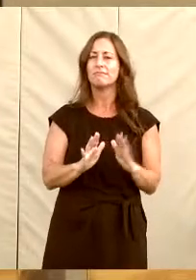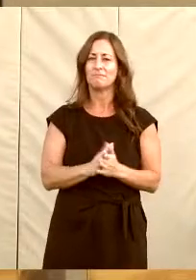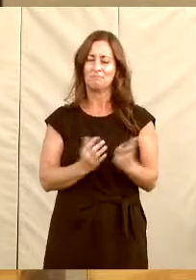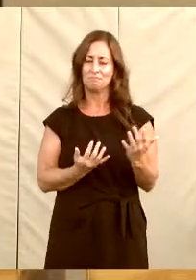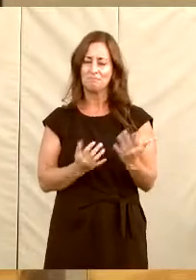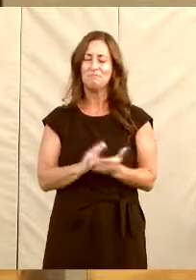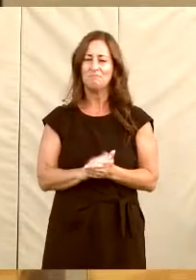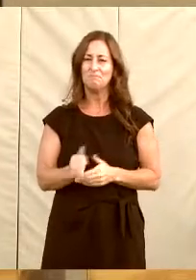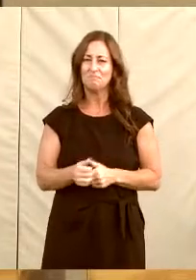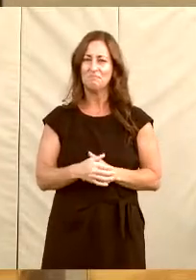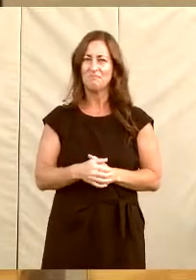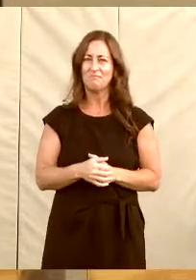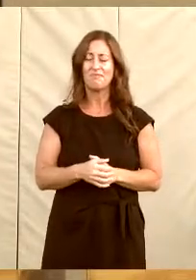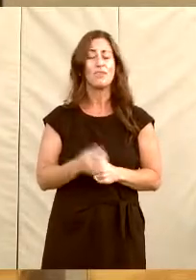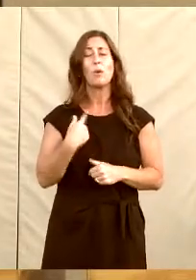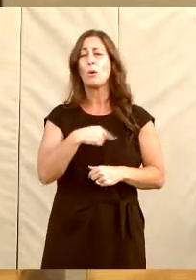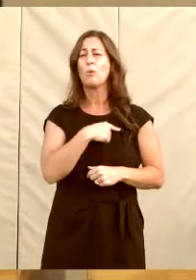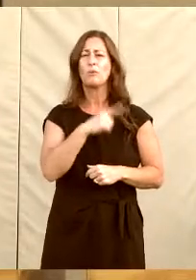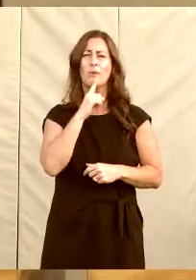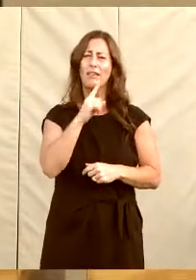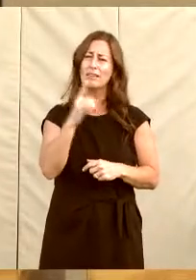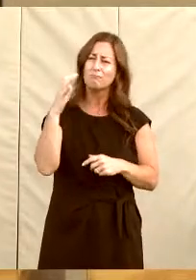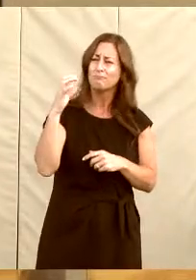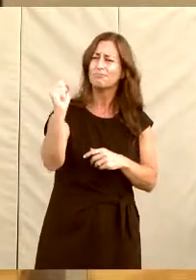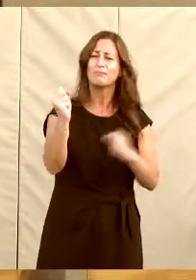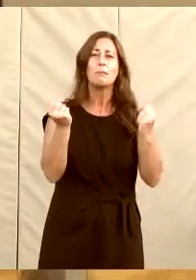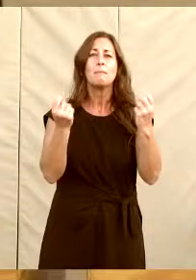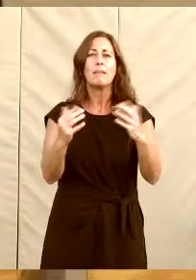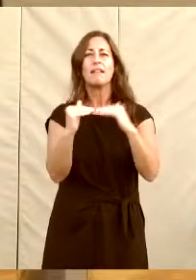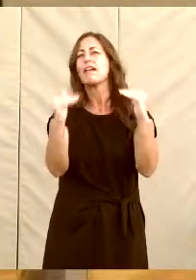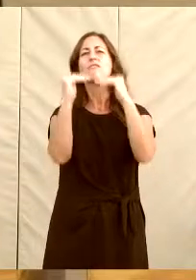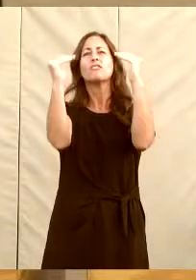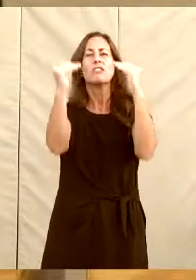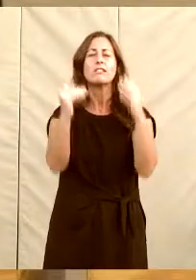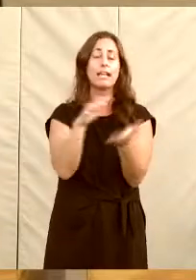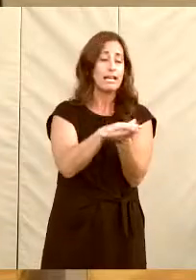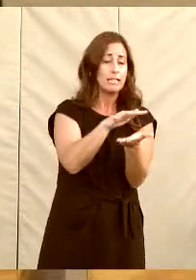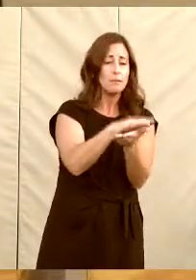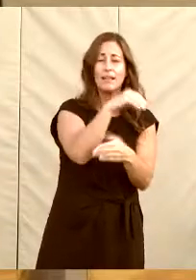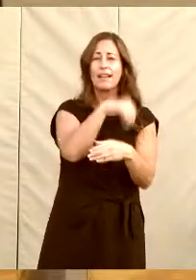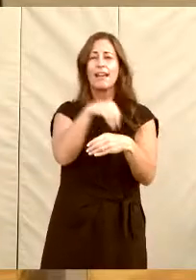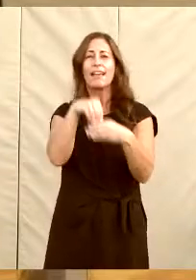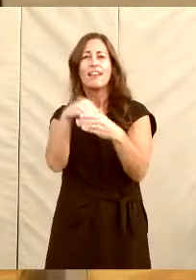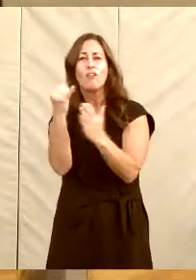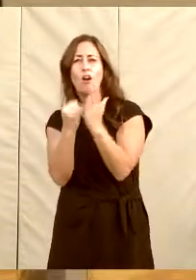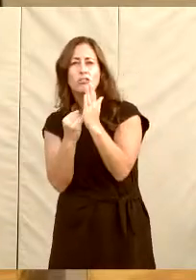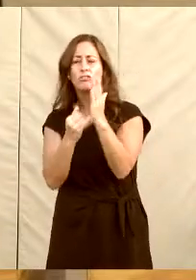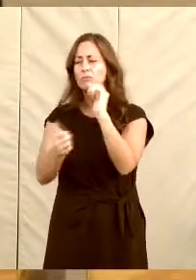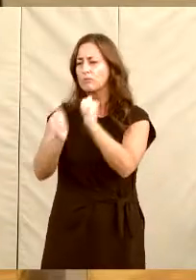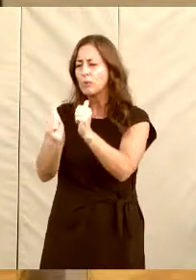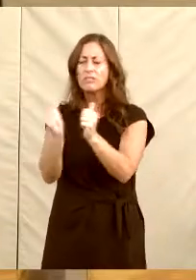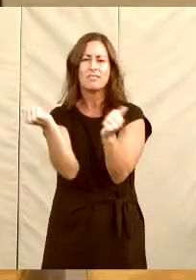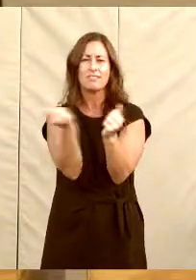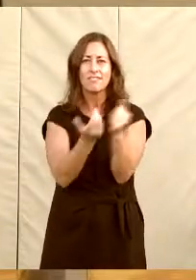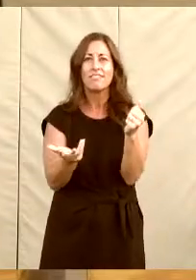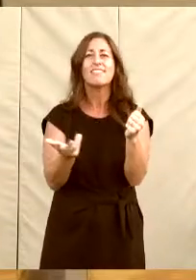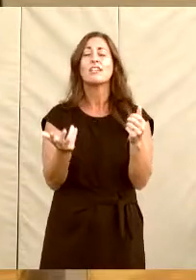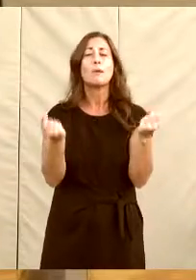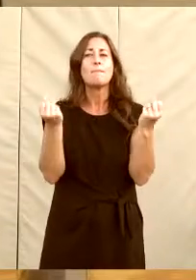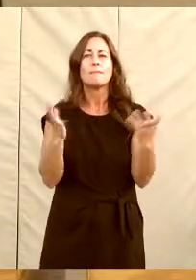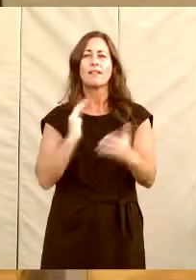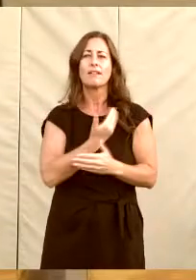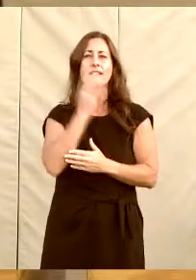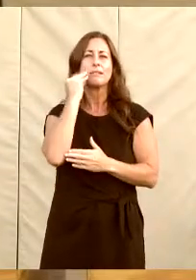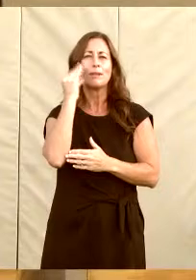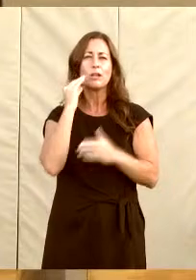We've excelled in so many levels by academics, athletically, and in the arts. So many of our experiences prepared us for our